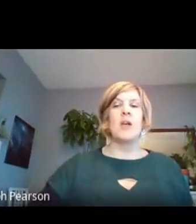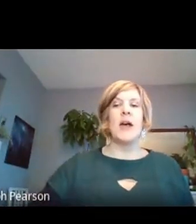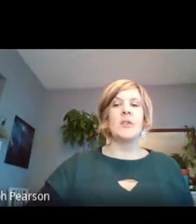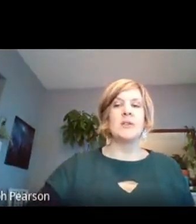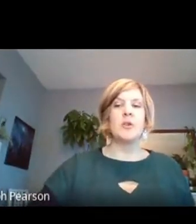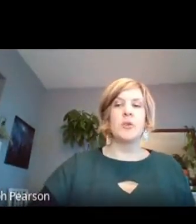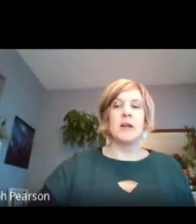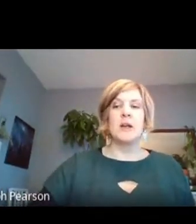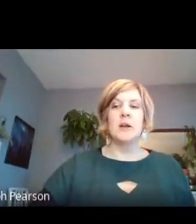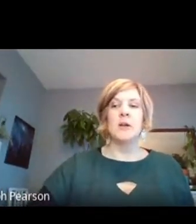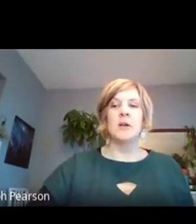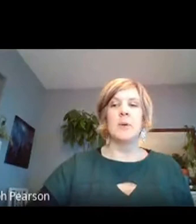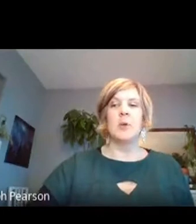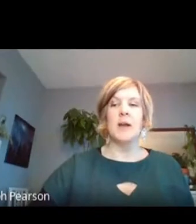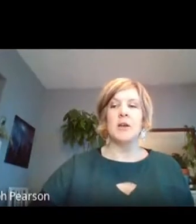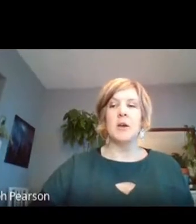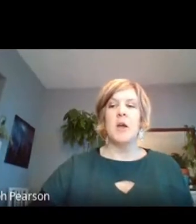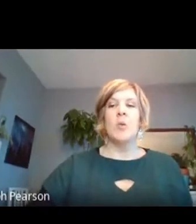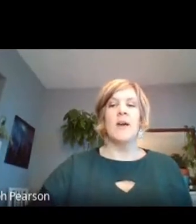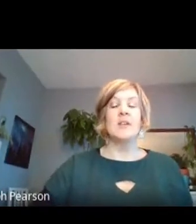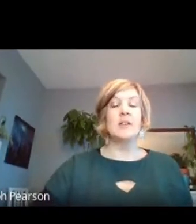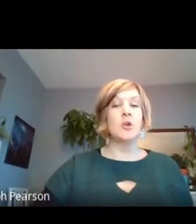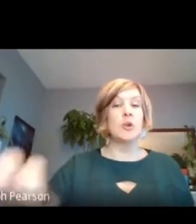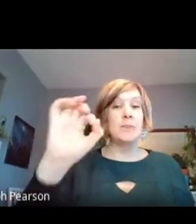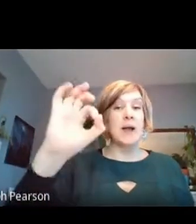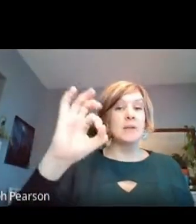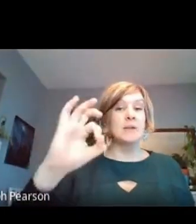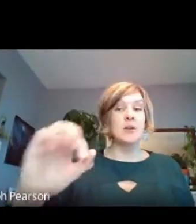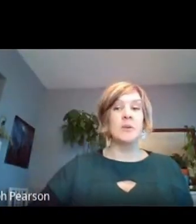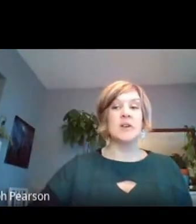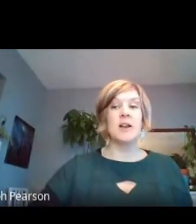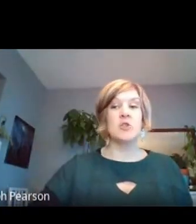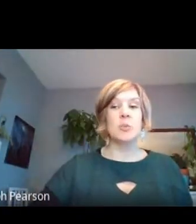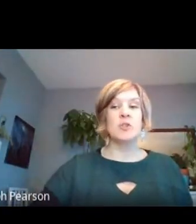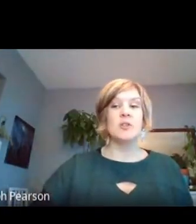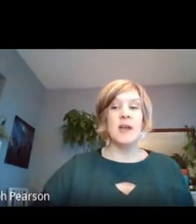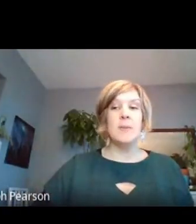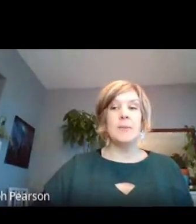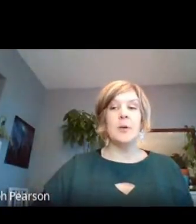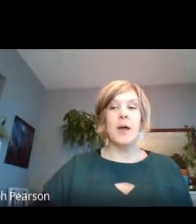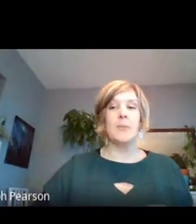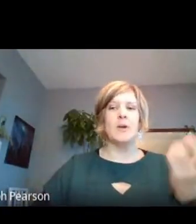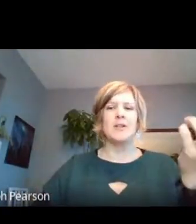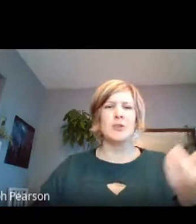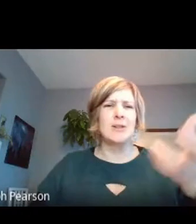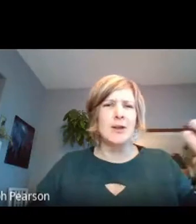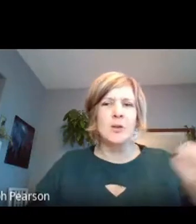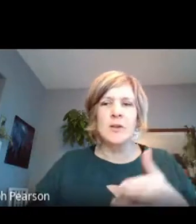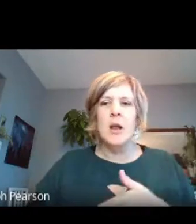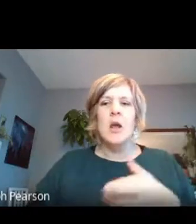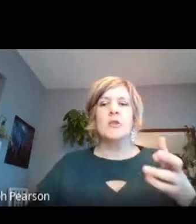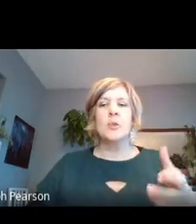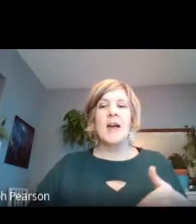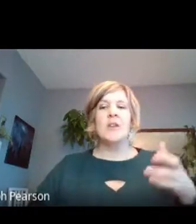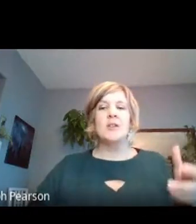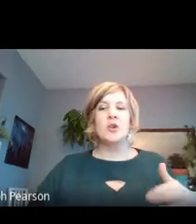we had these little green i'm gonna go back here we have these little green buttons here beside each person's name okay i'm pointing the screen like you can